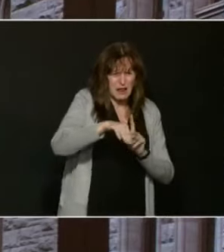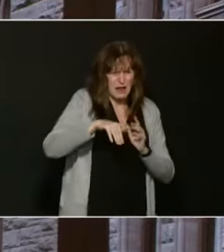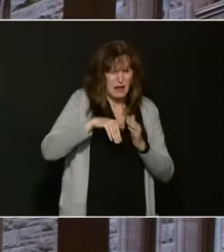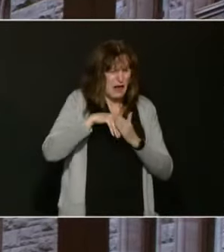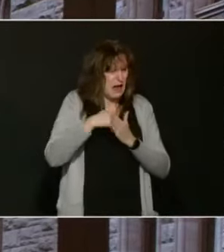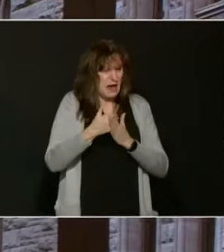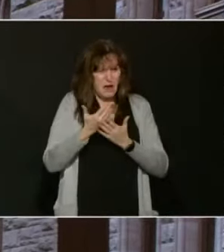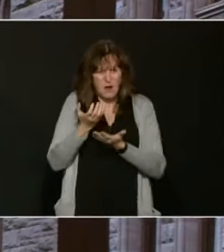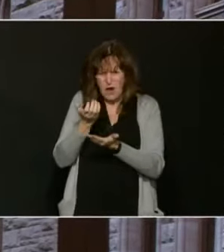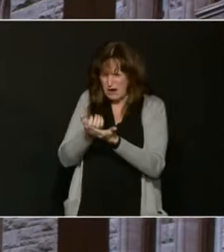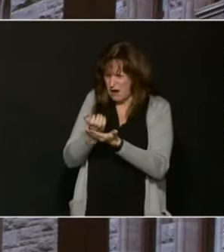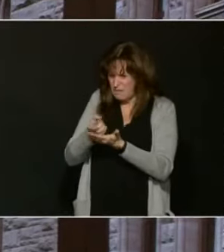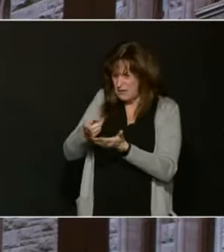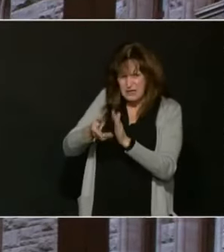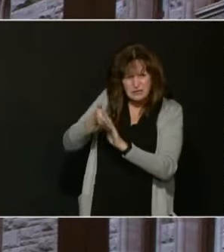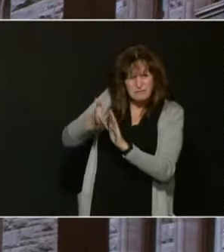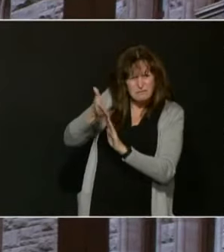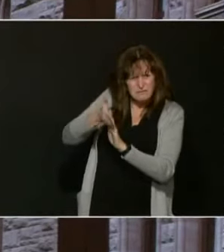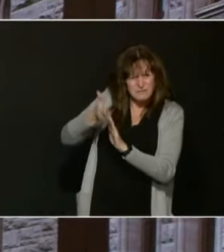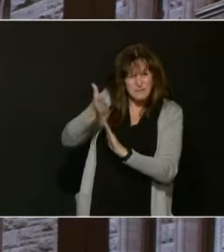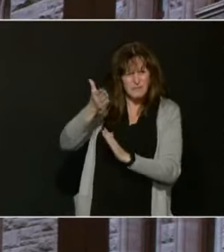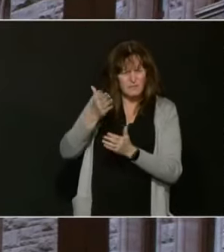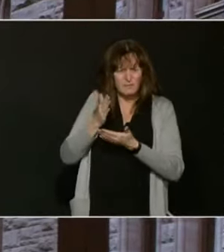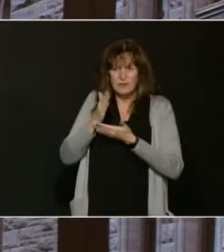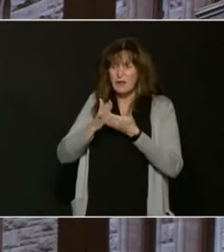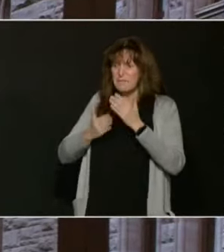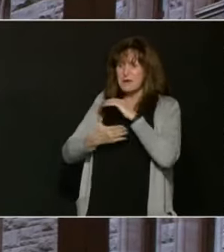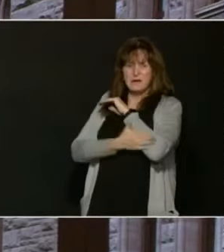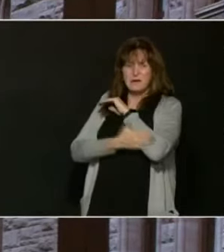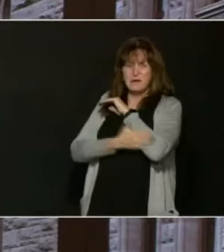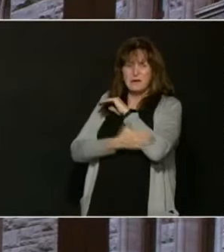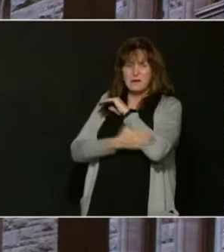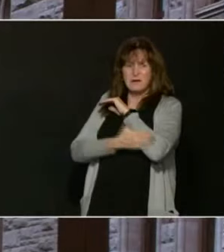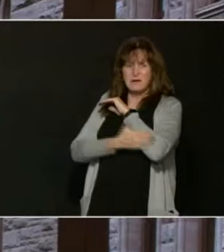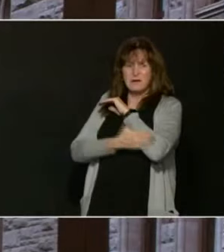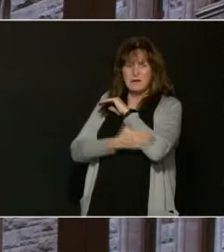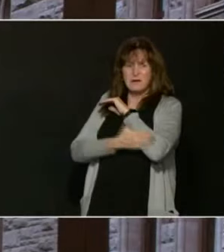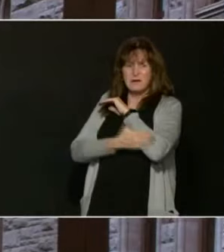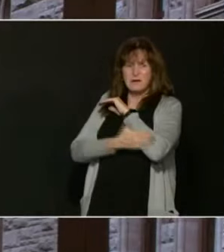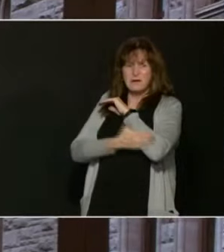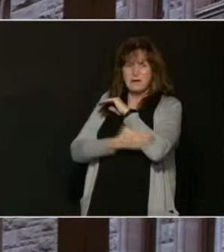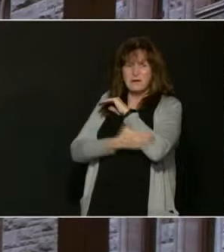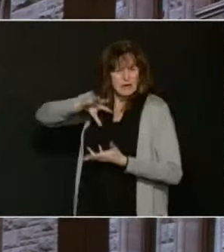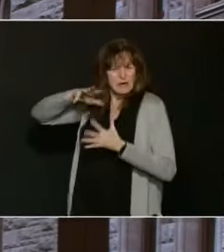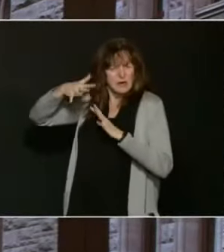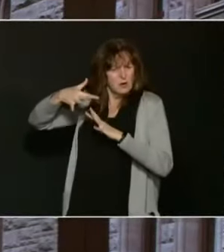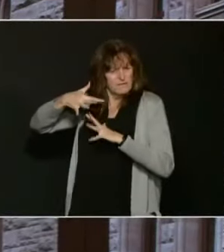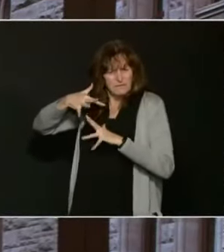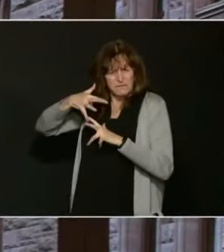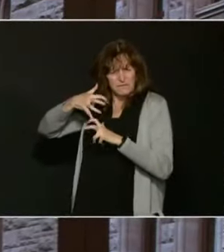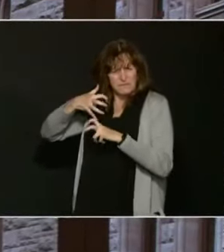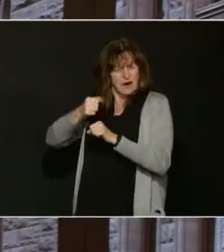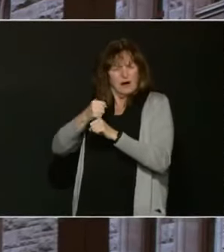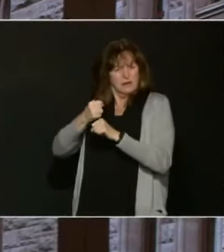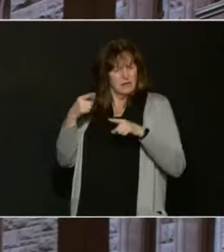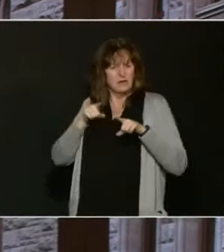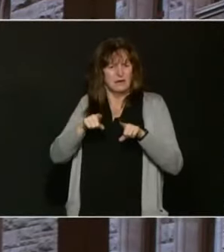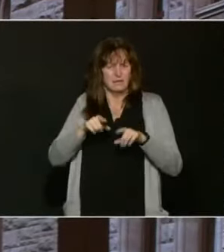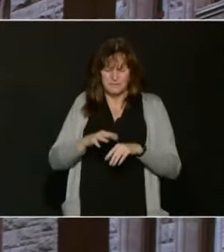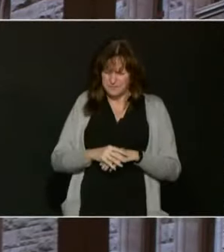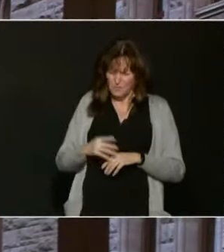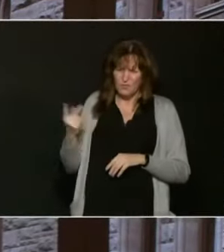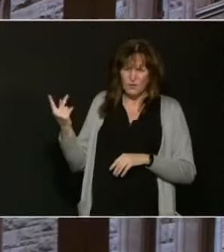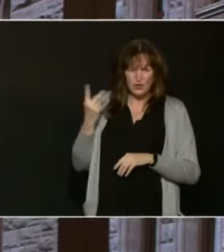places it fell into disarray, and that can do that very quickly. So we saw that coming down the road, and sometimes you see the